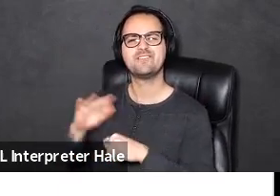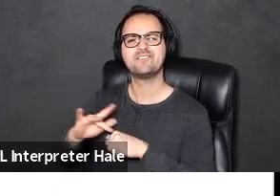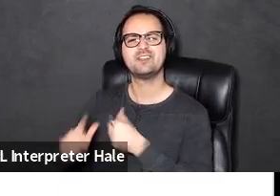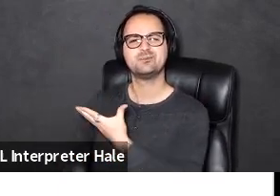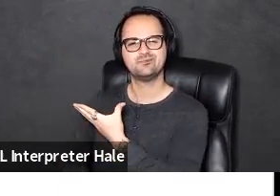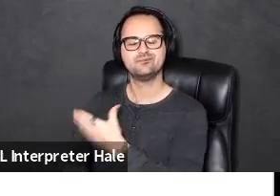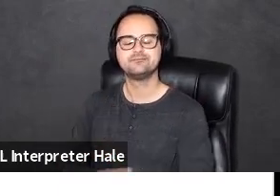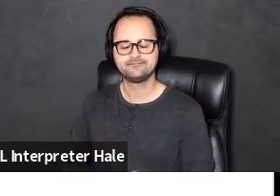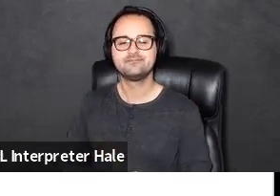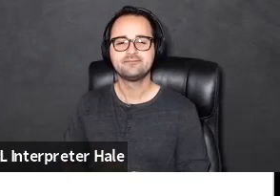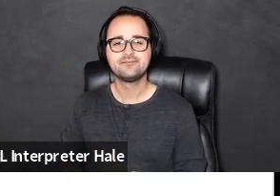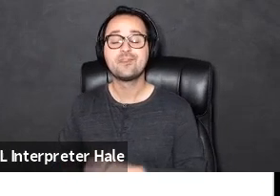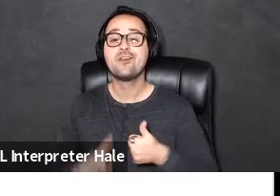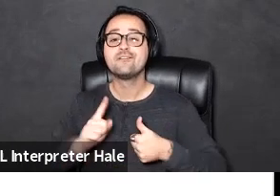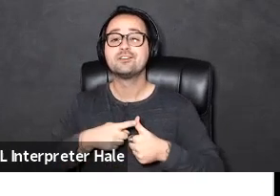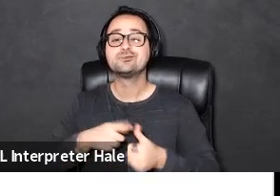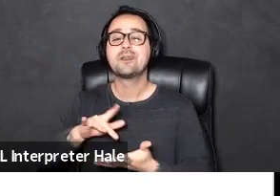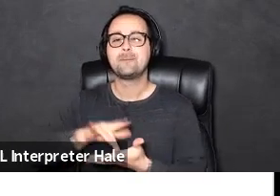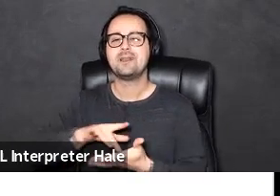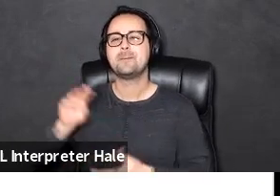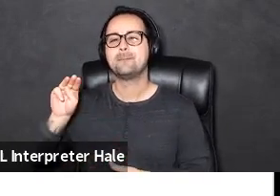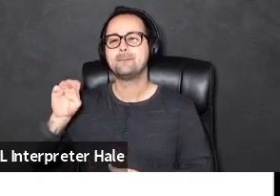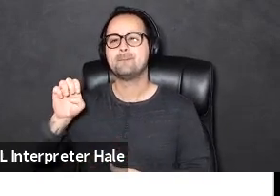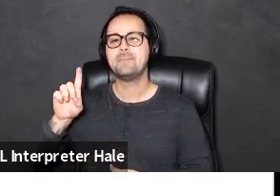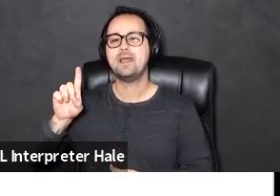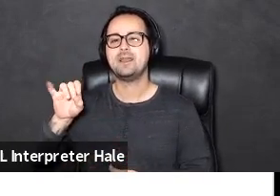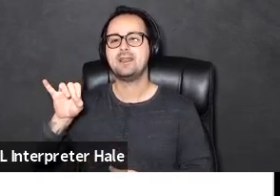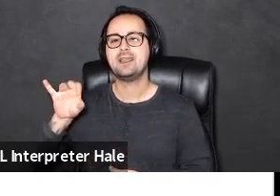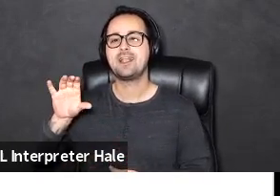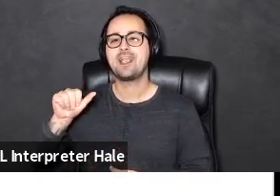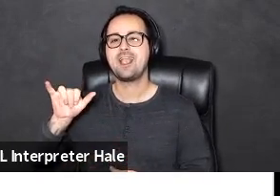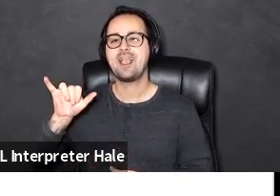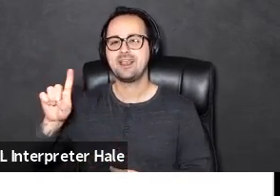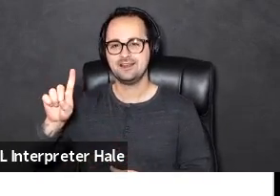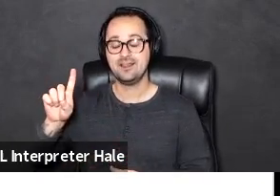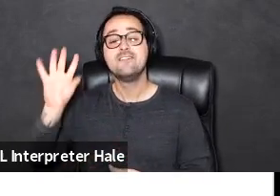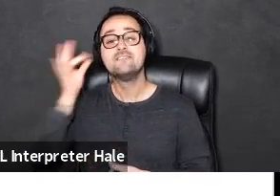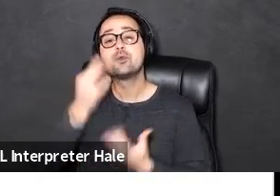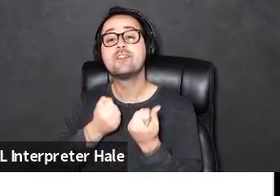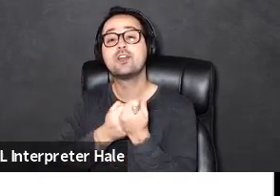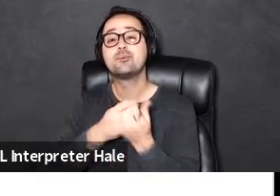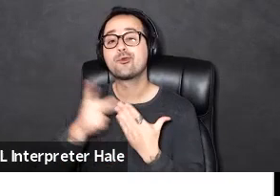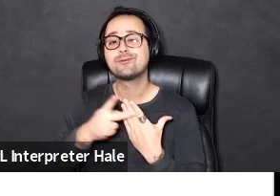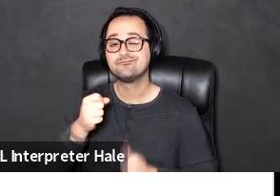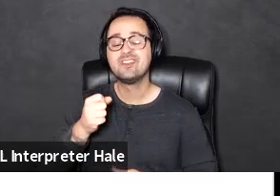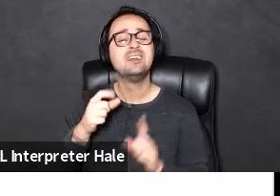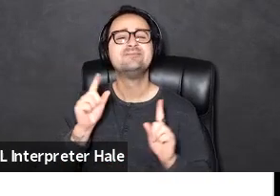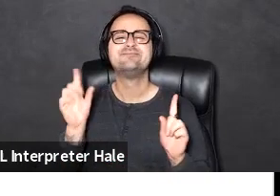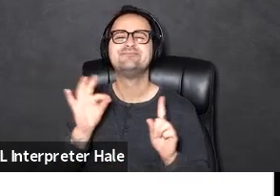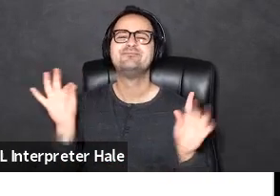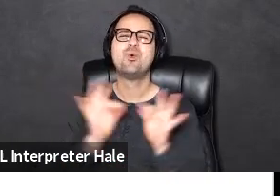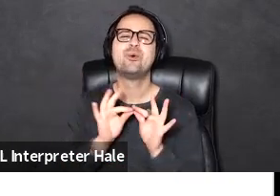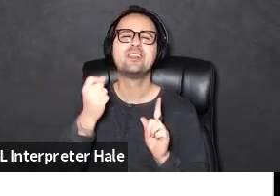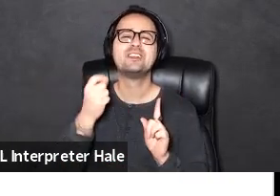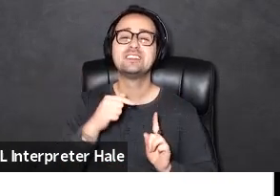available. The first one is Medicaid, right? So Medicaid, federally funded program. The one thing to understand with Medicaid